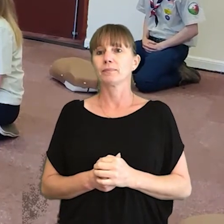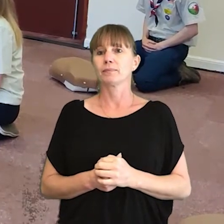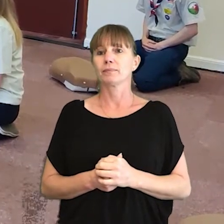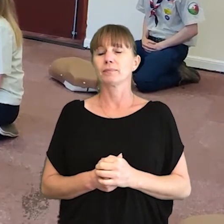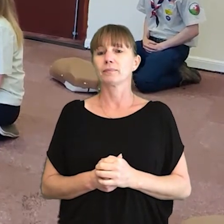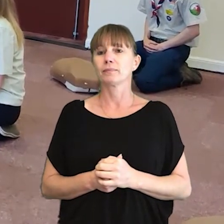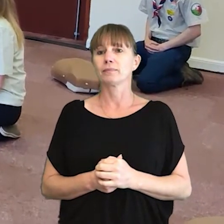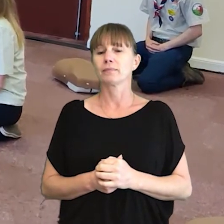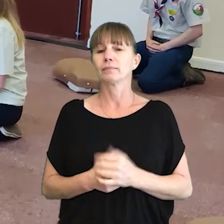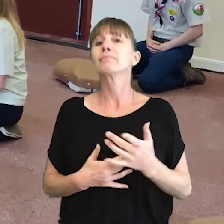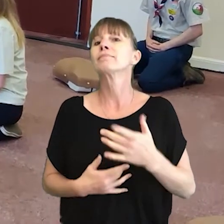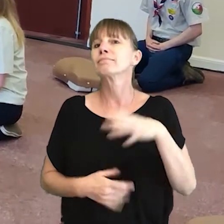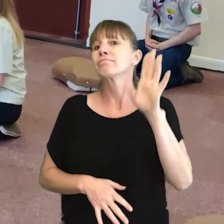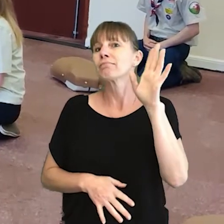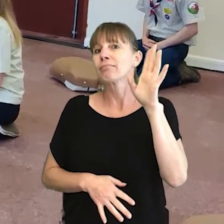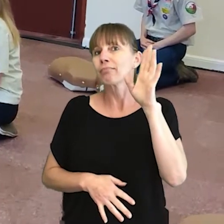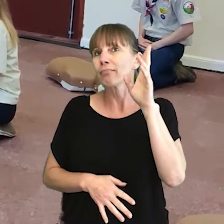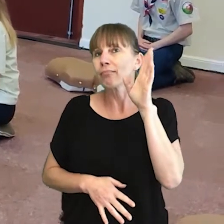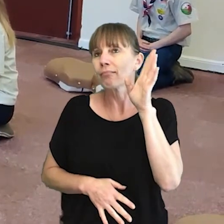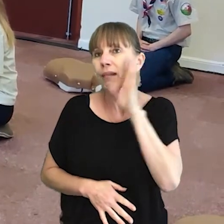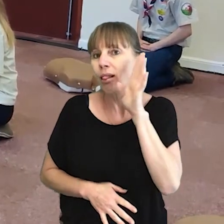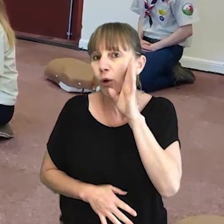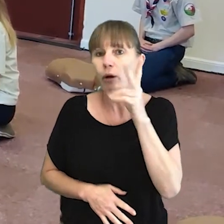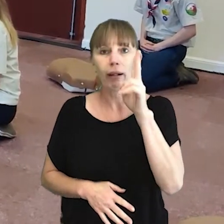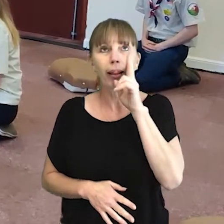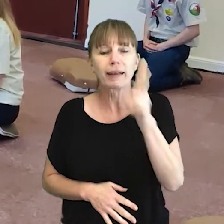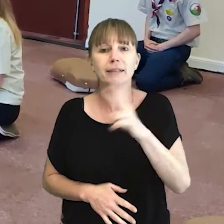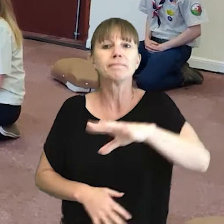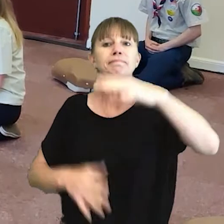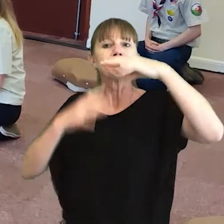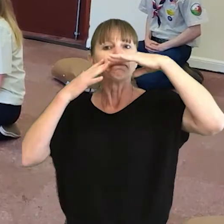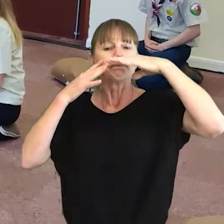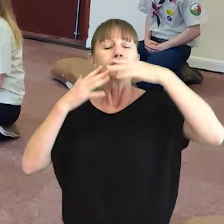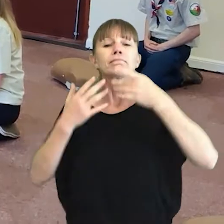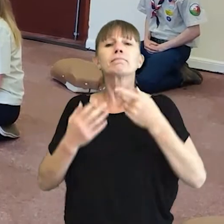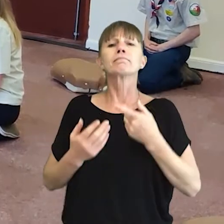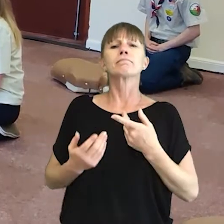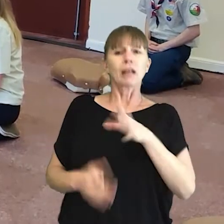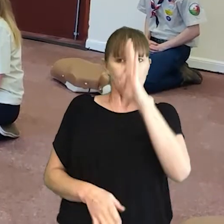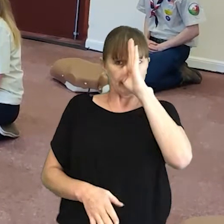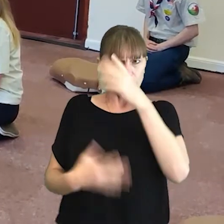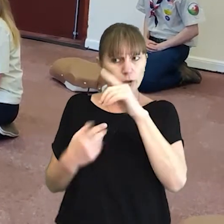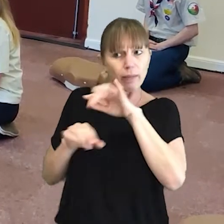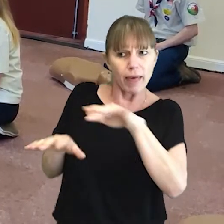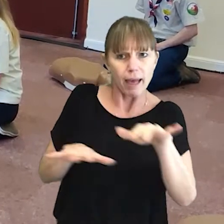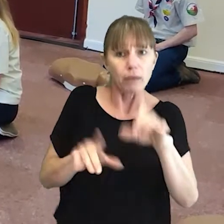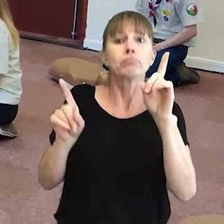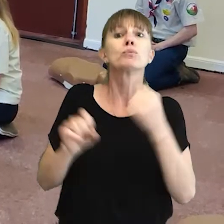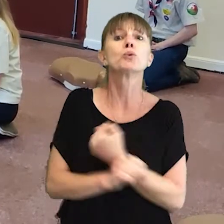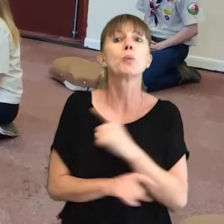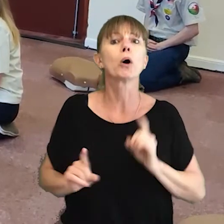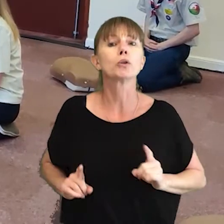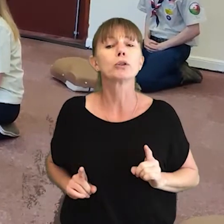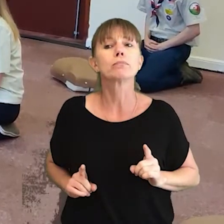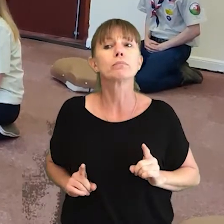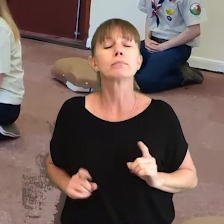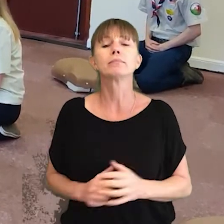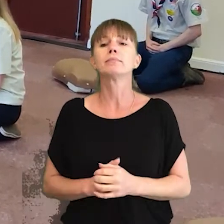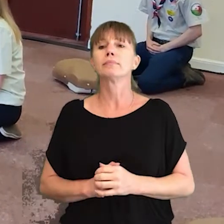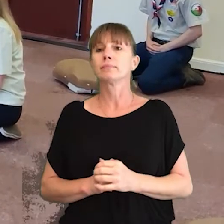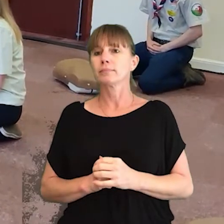Look, listen and smell. Look, listen and smell. If there was any danger in the room, what do you think you could do?